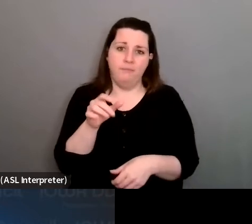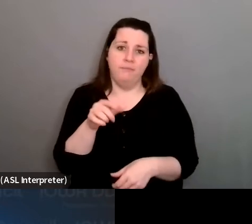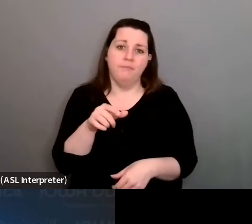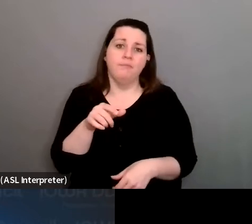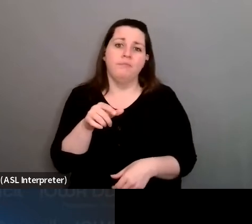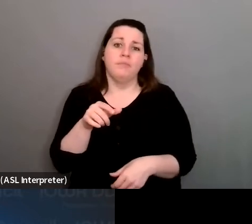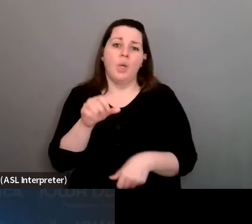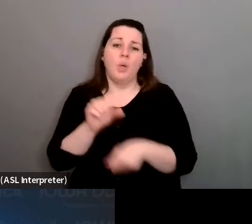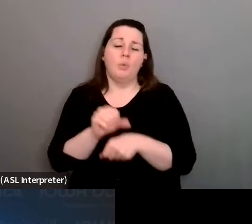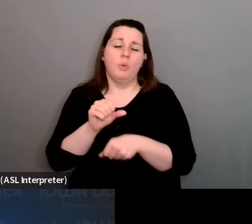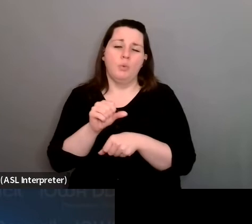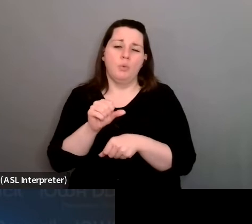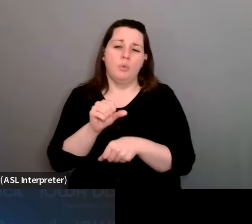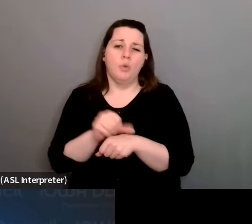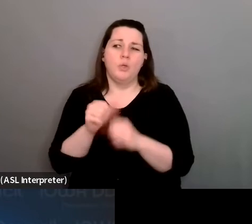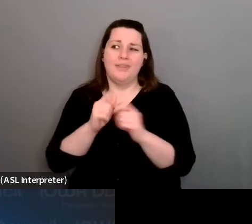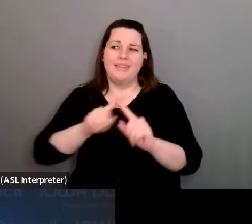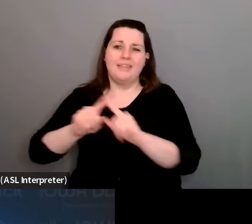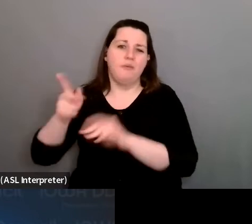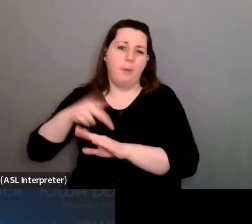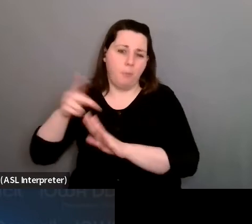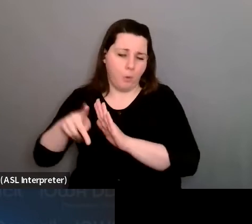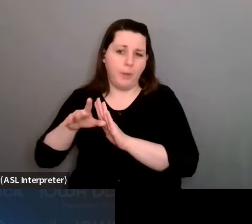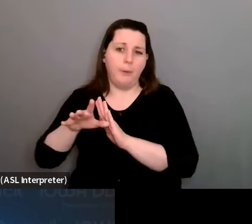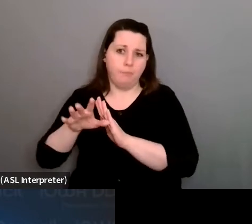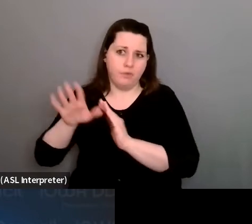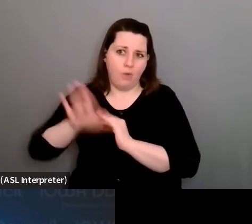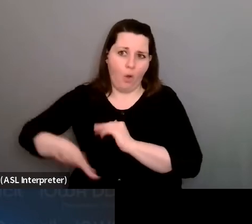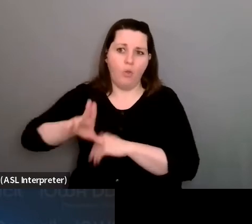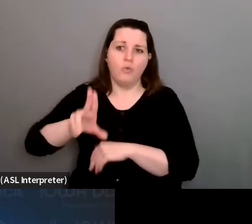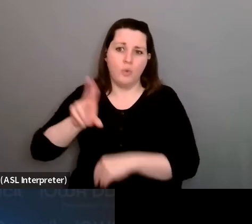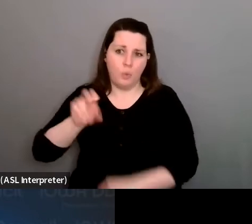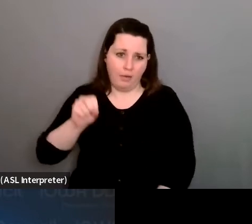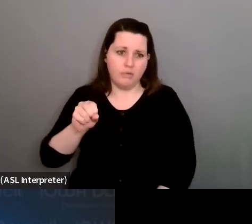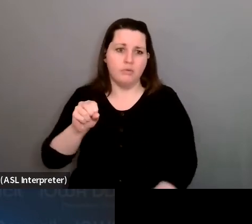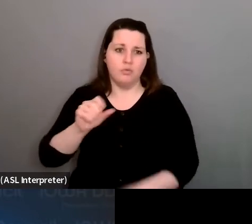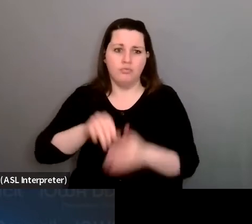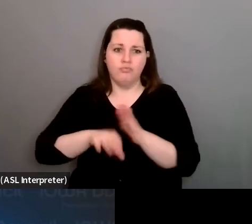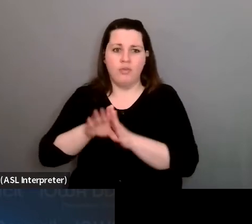with different programs statewide or nationwide.